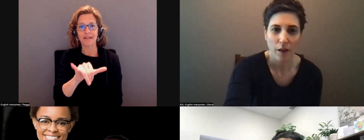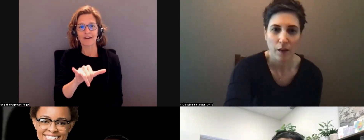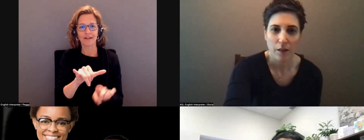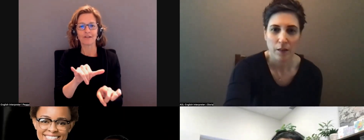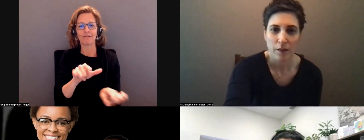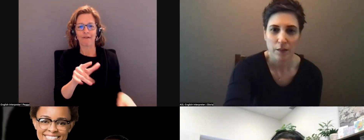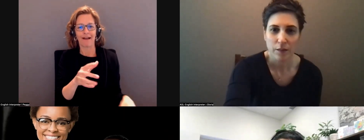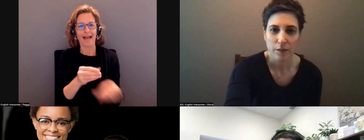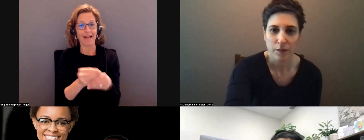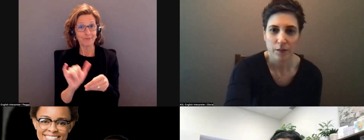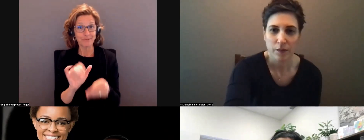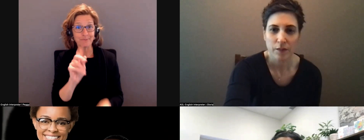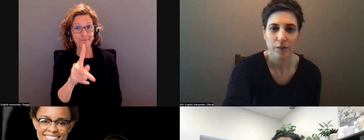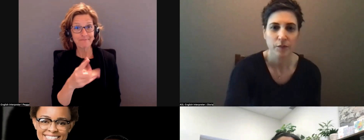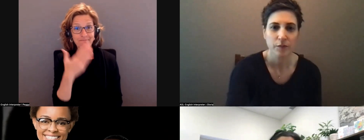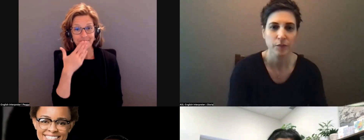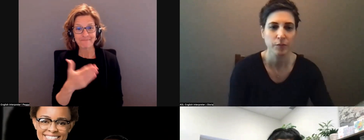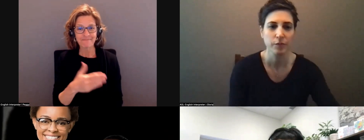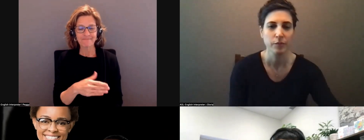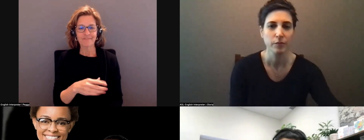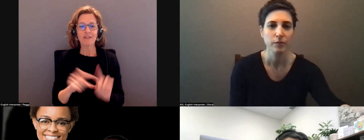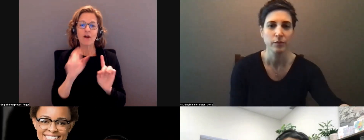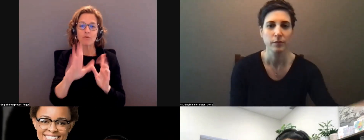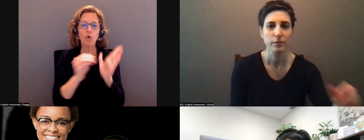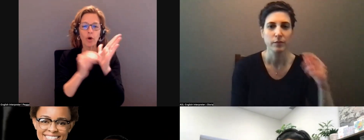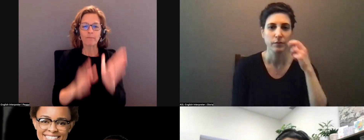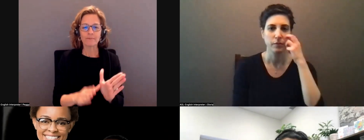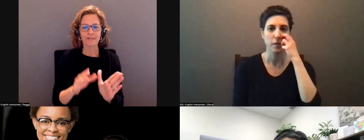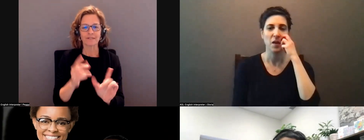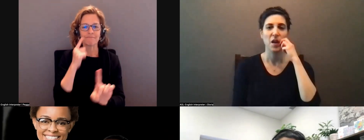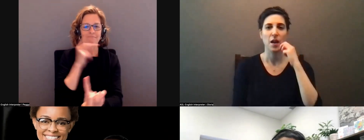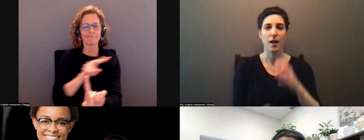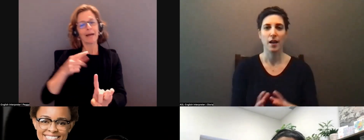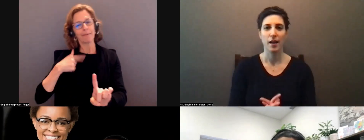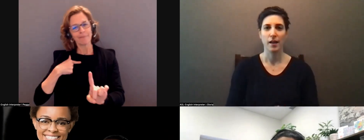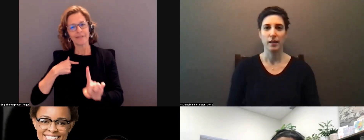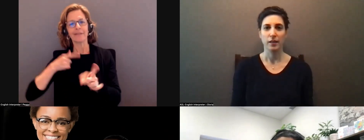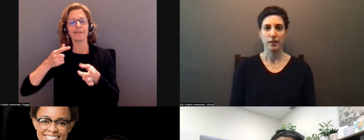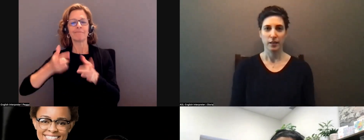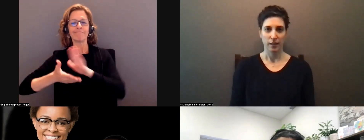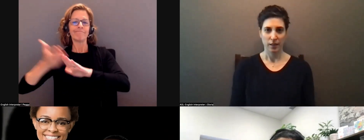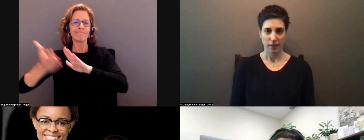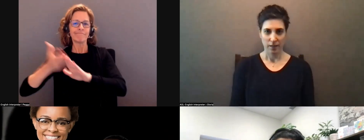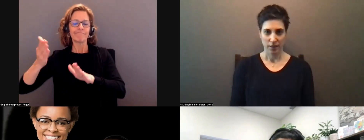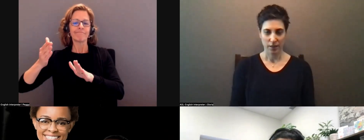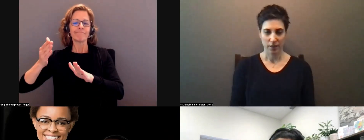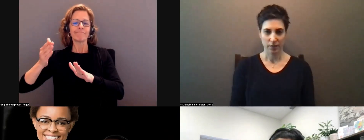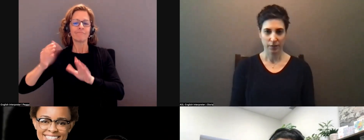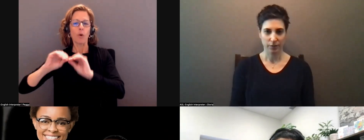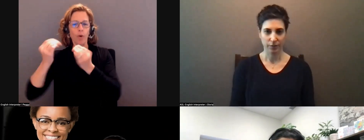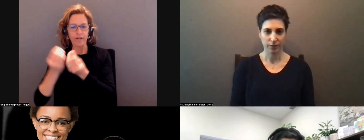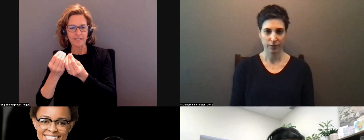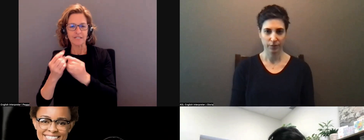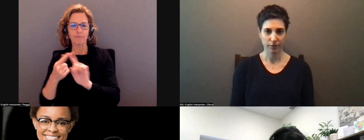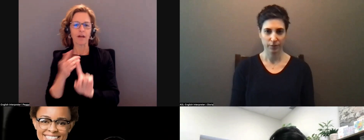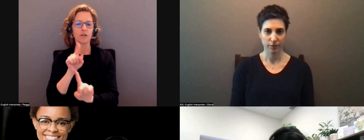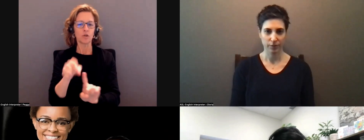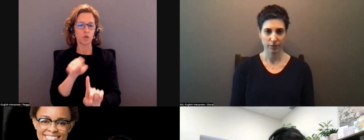to contribute as well, just from a learner lens. I'll talk a little bit more from an organizational lens, okay?